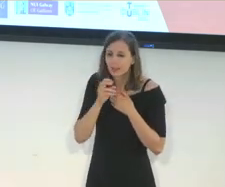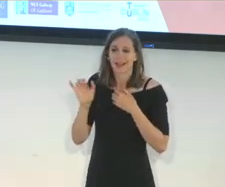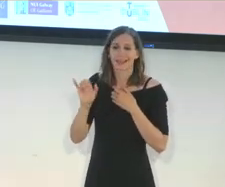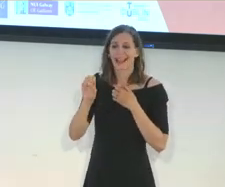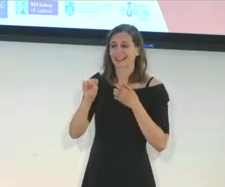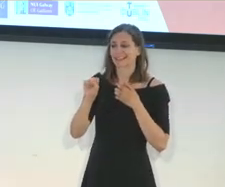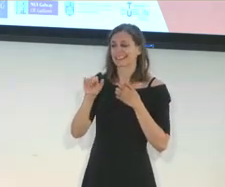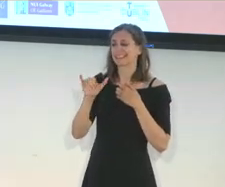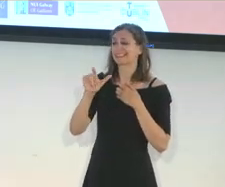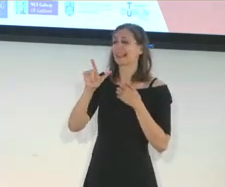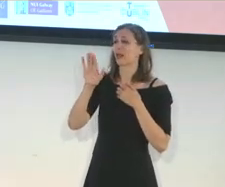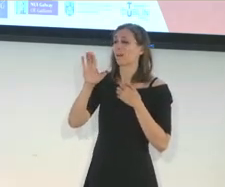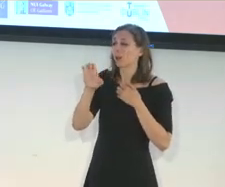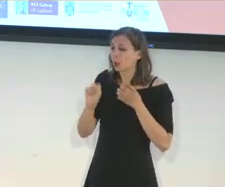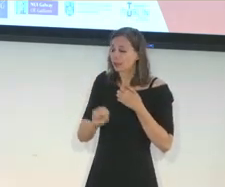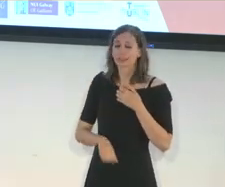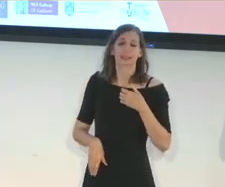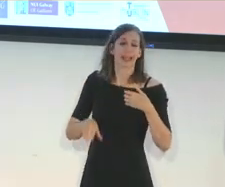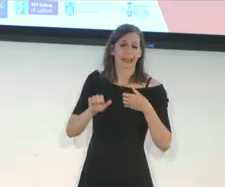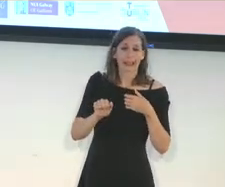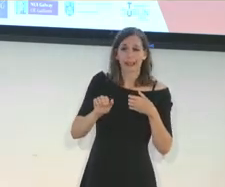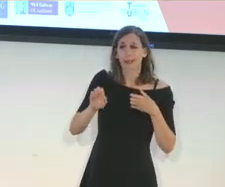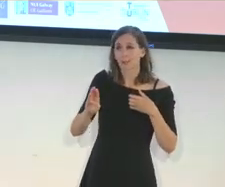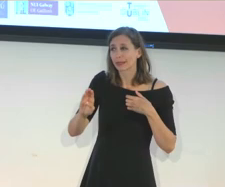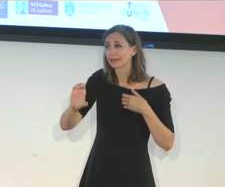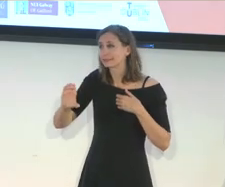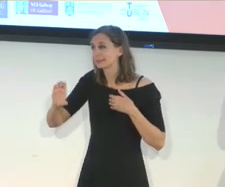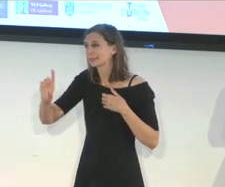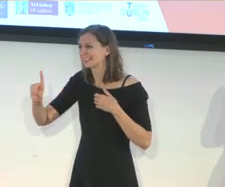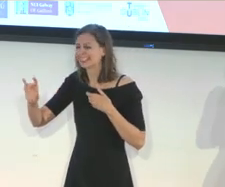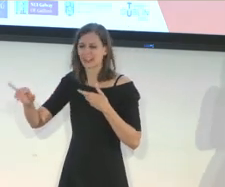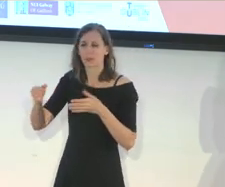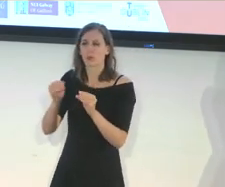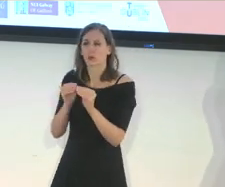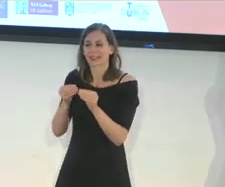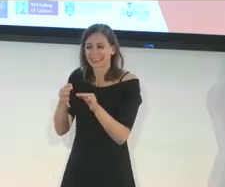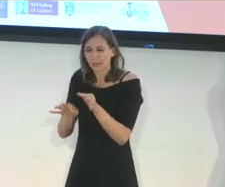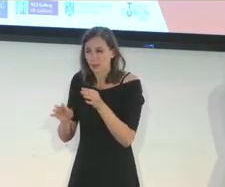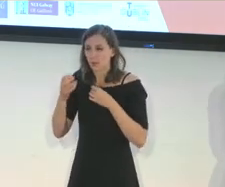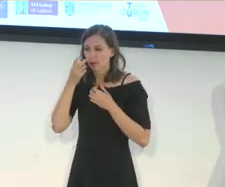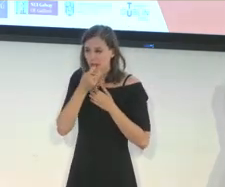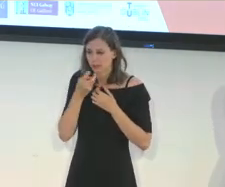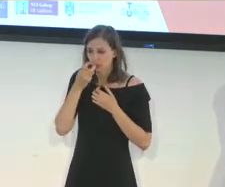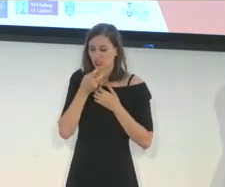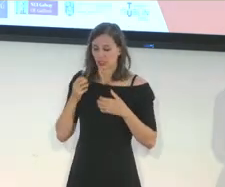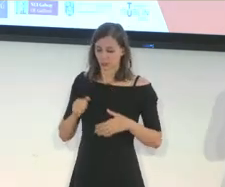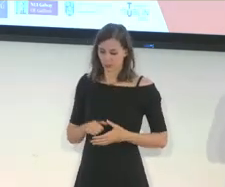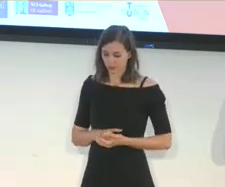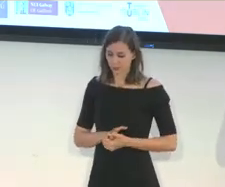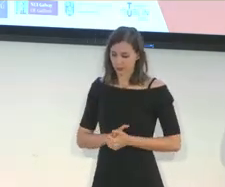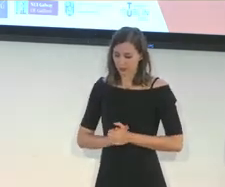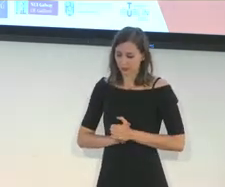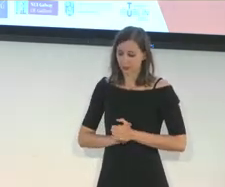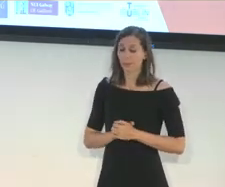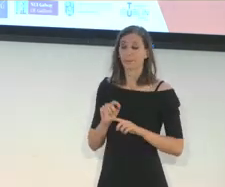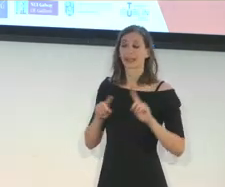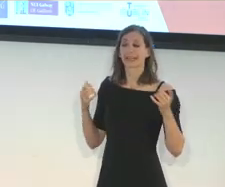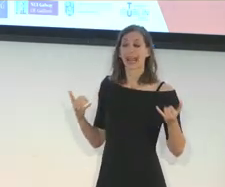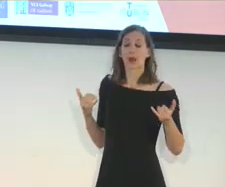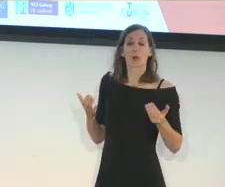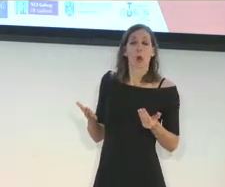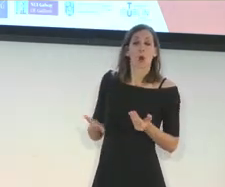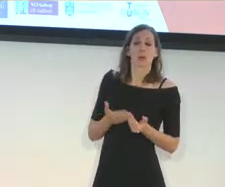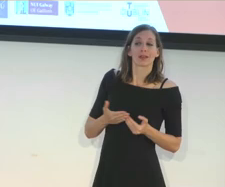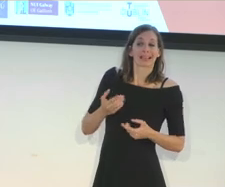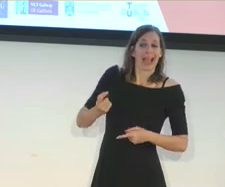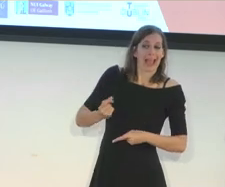or digits. And we've finally come to a stage where we're almost accurately